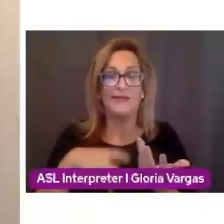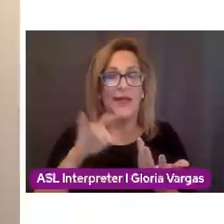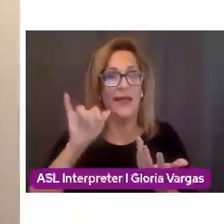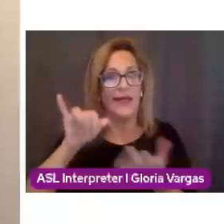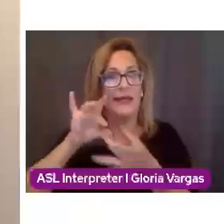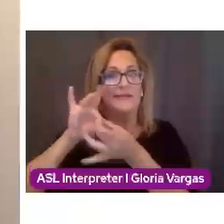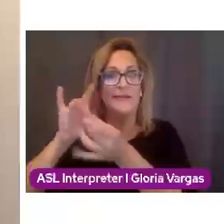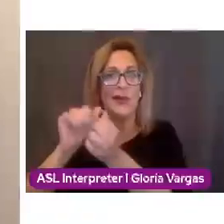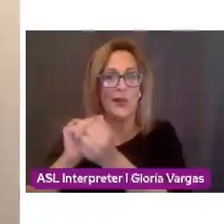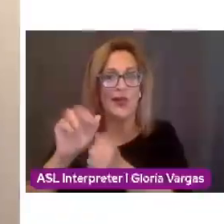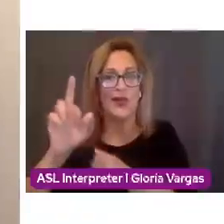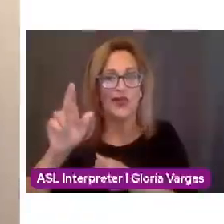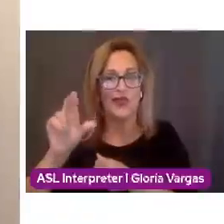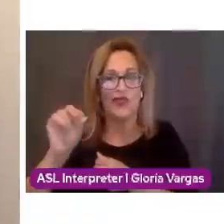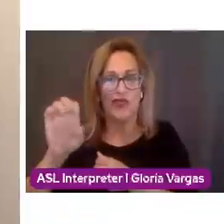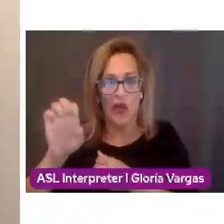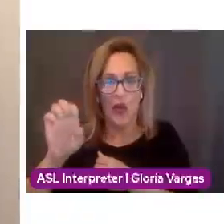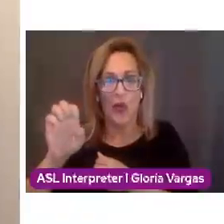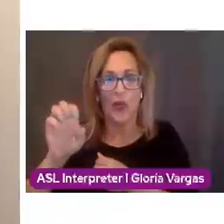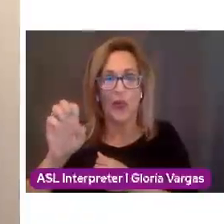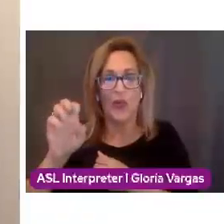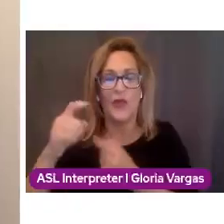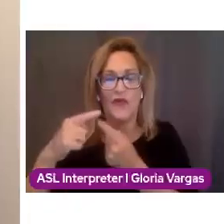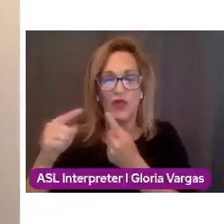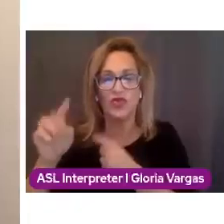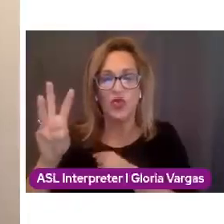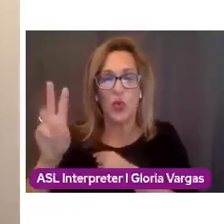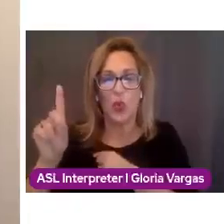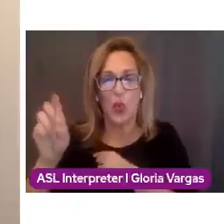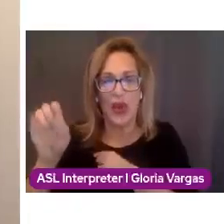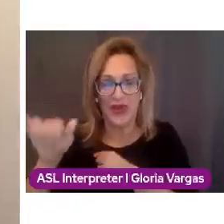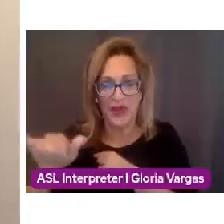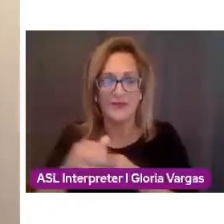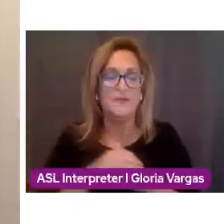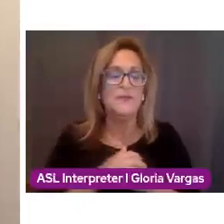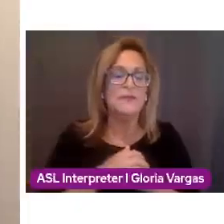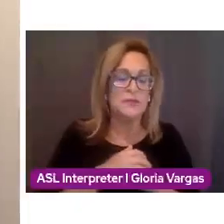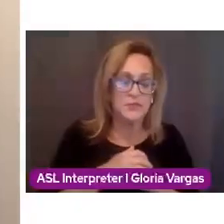v. Wade. And so I think that what we see